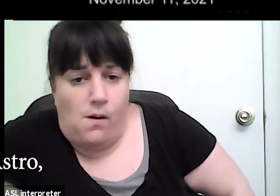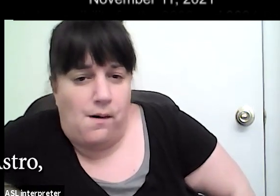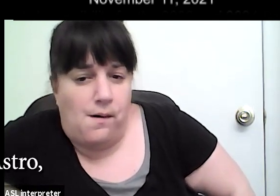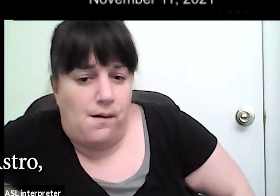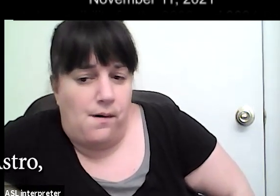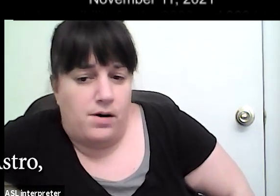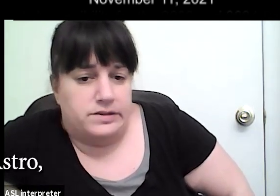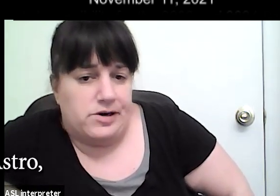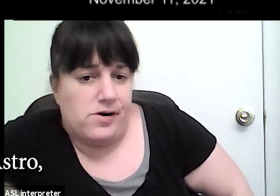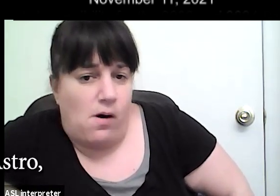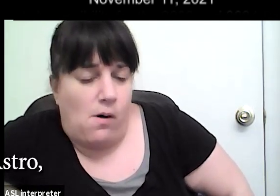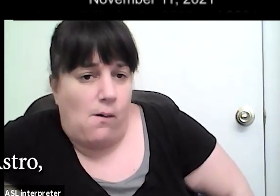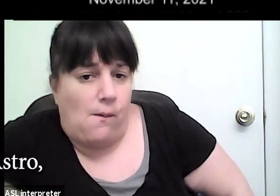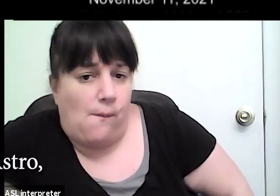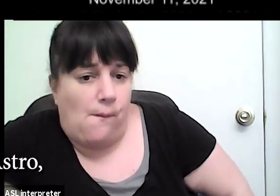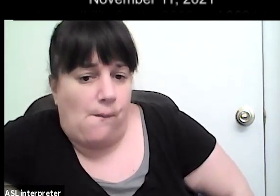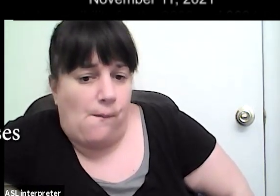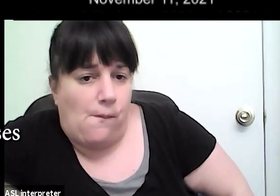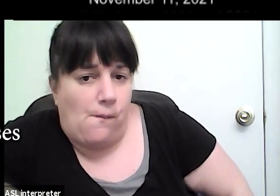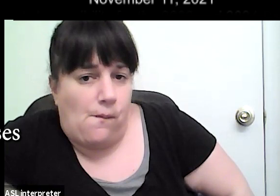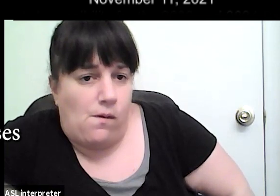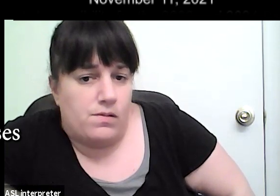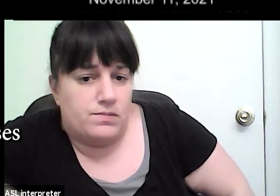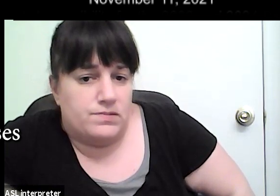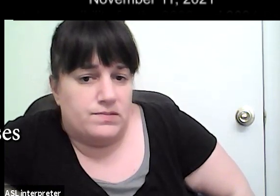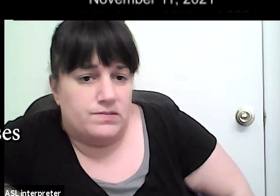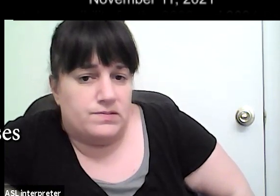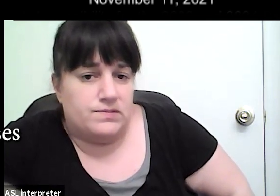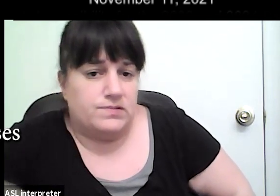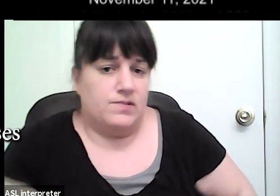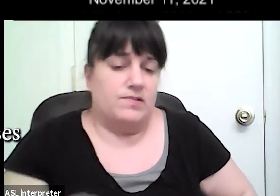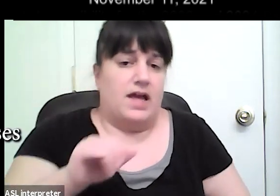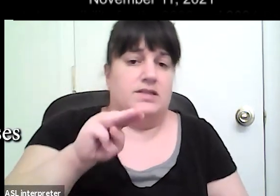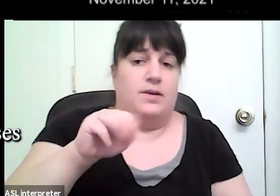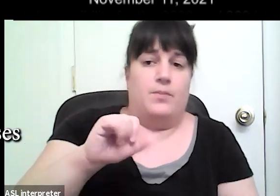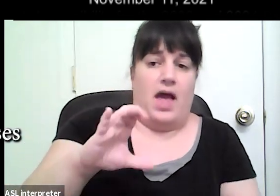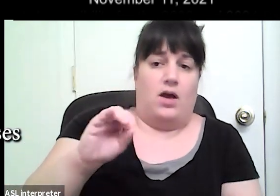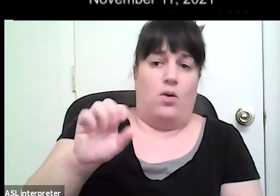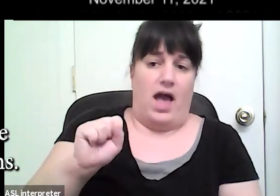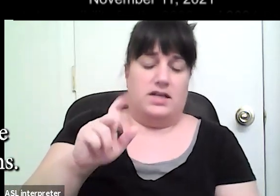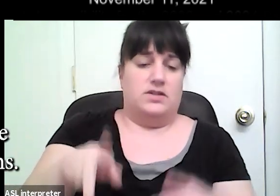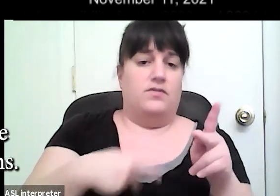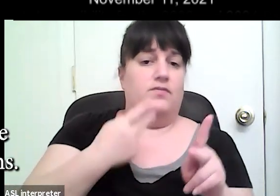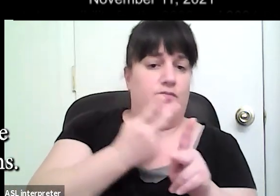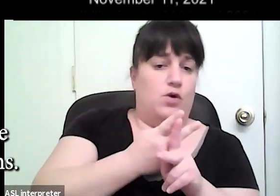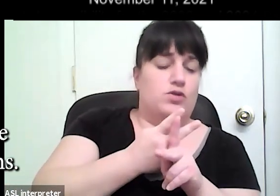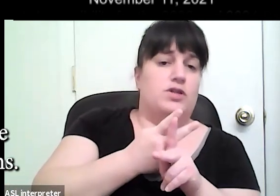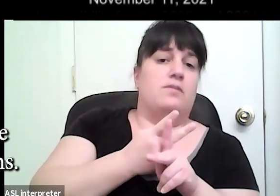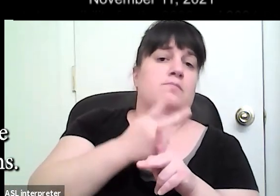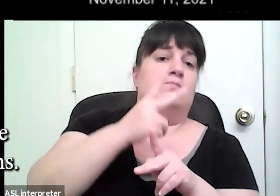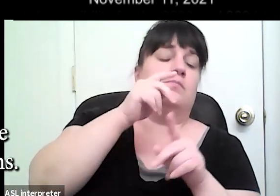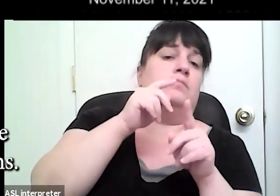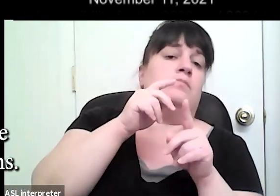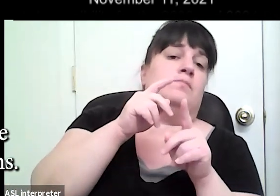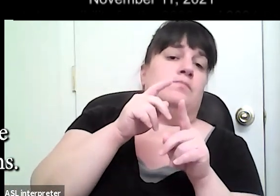this is basically the macOS version of Astros, but it's much more scientific, and it uses standardized tools such as FITS file formats.